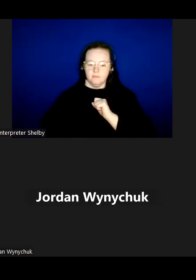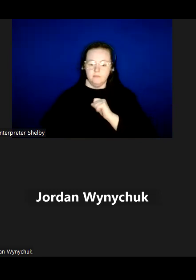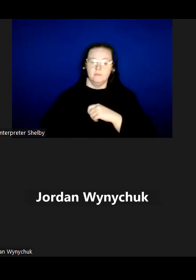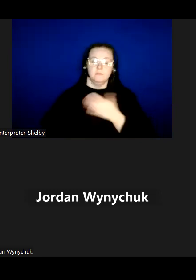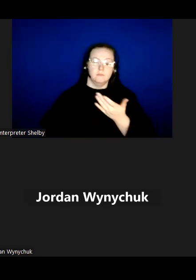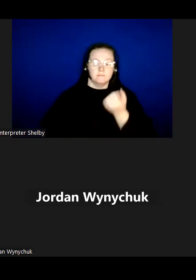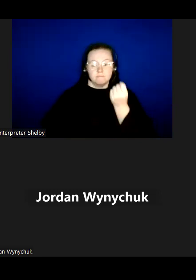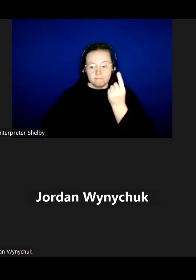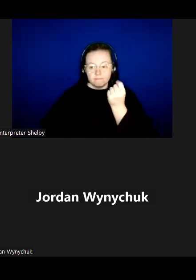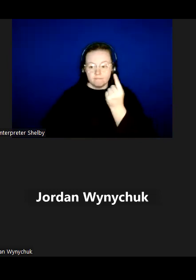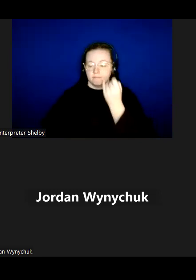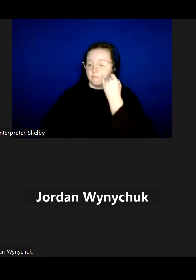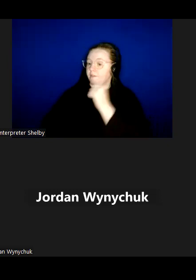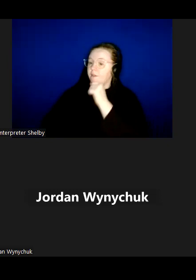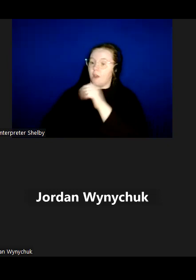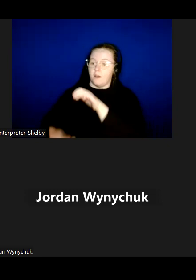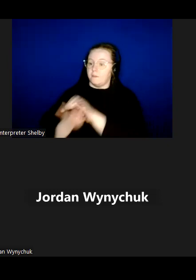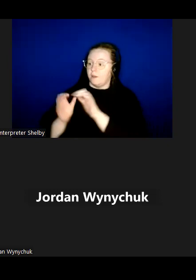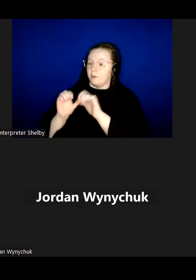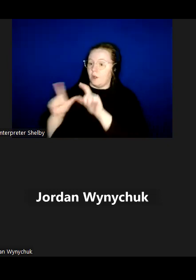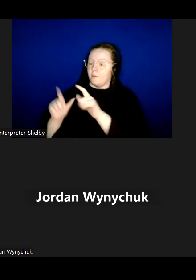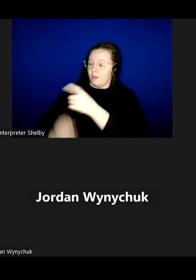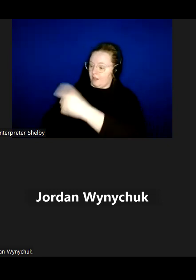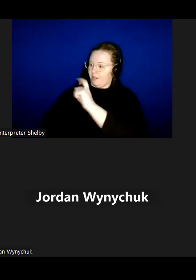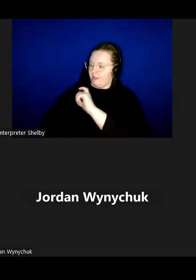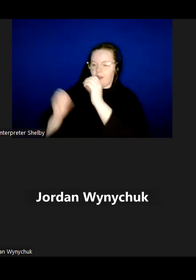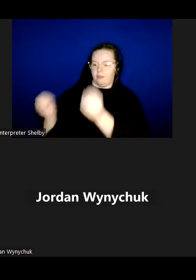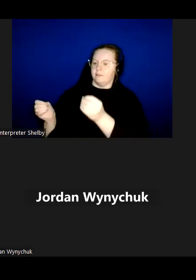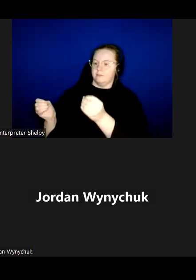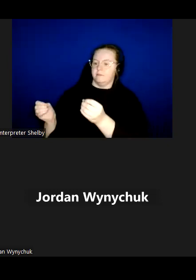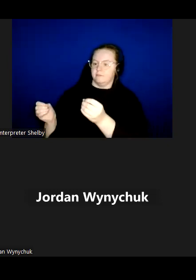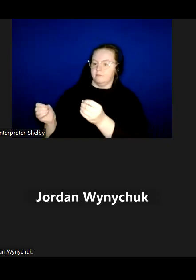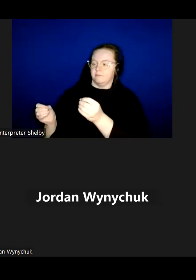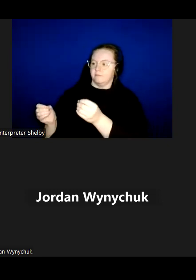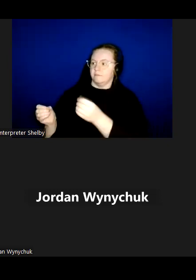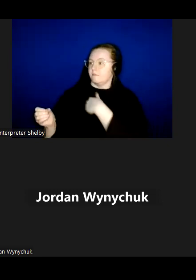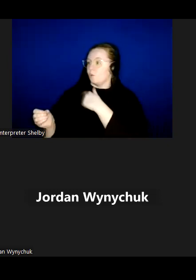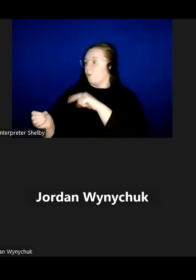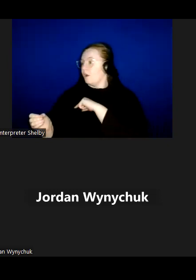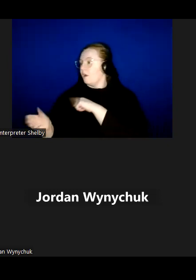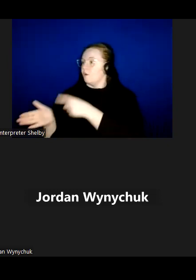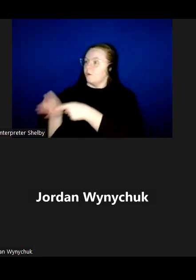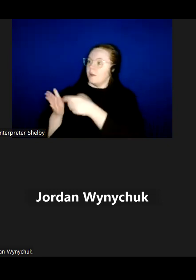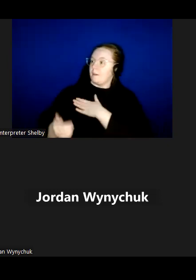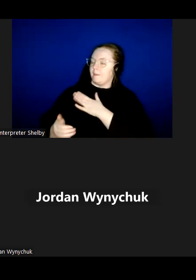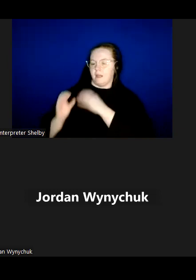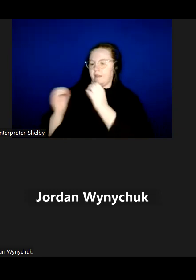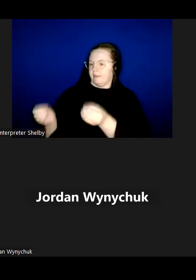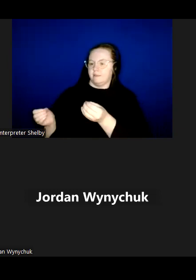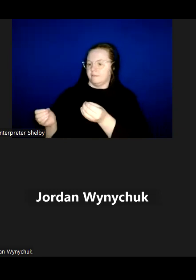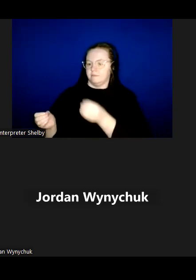However, if you are non-married, you get nothing. Okay, you're not entitled to anything, any part of the estate.